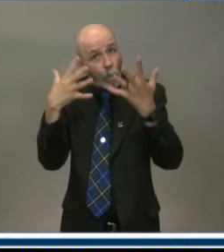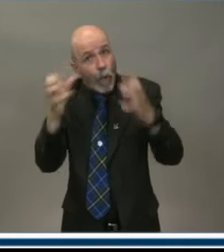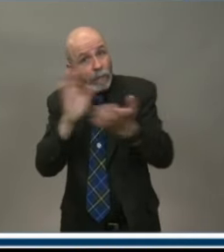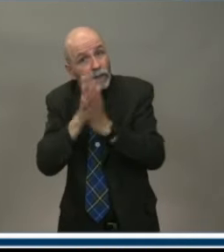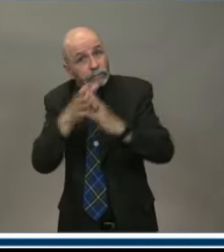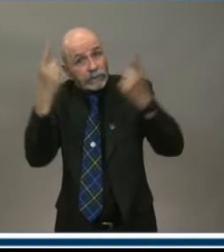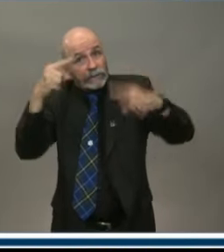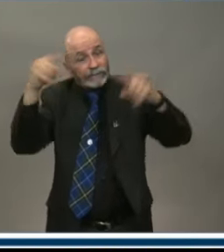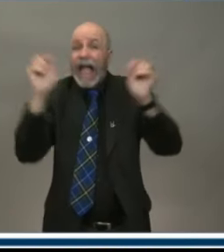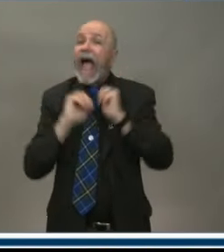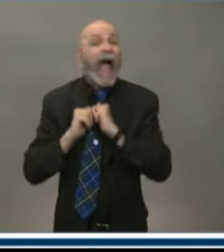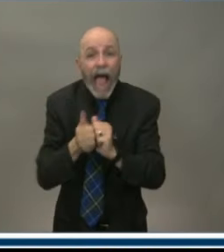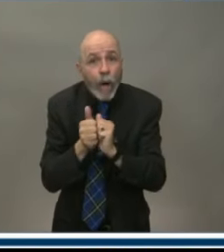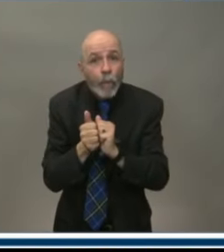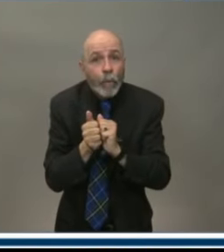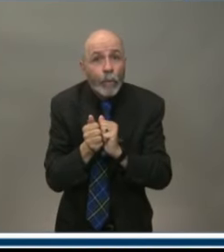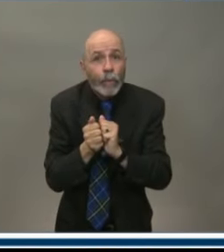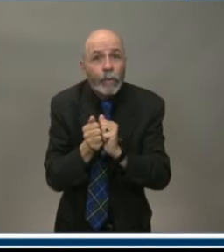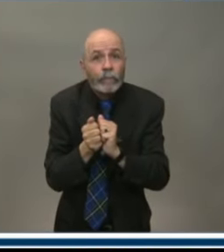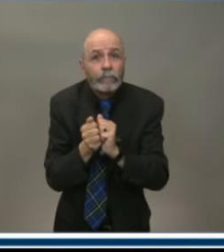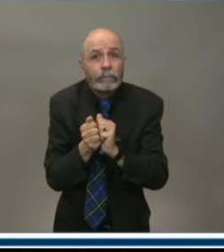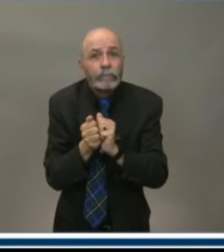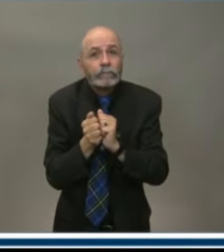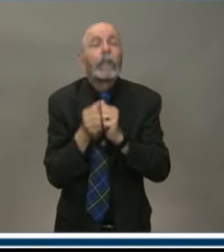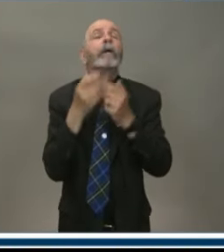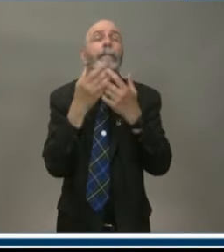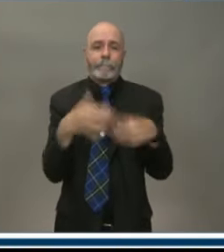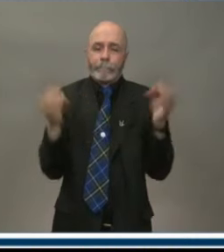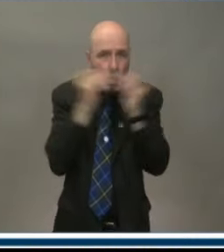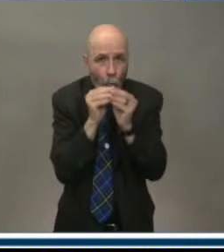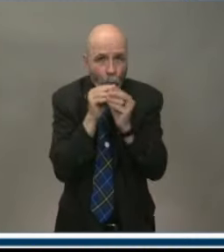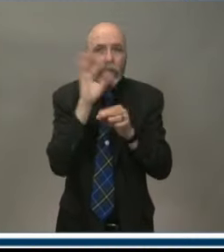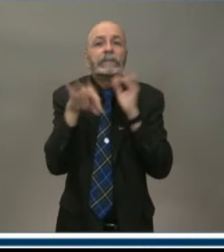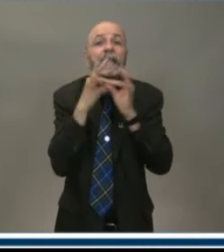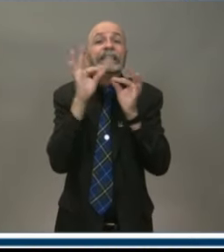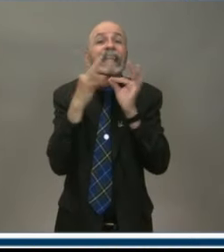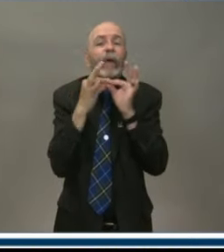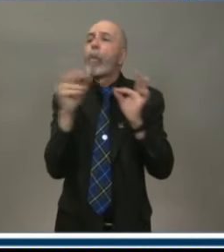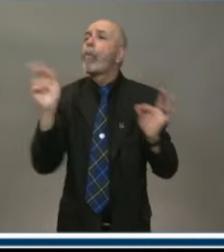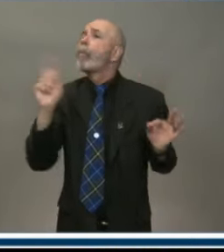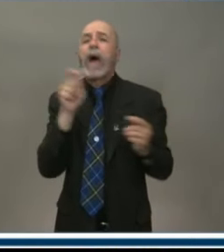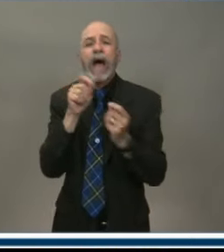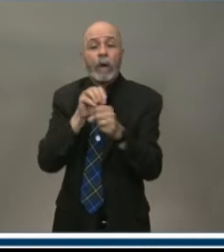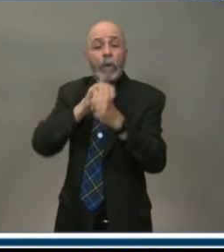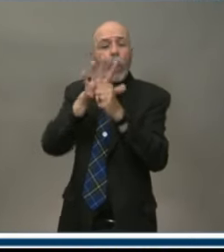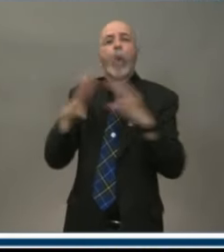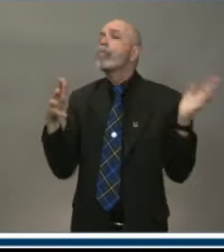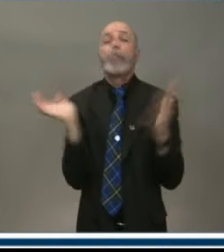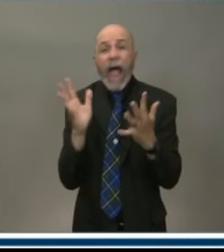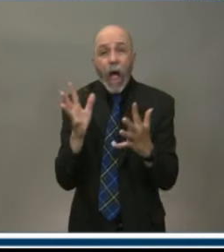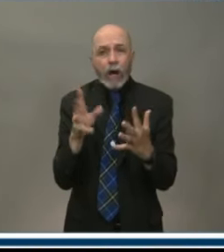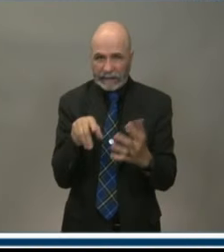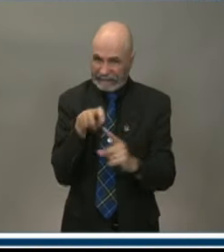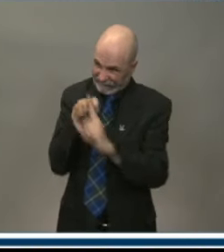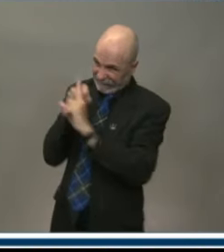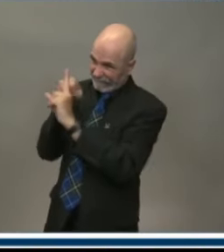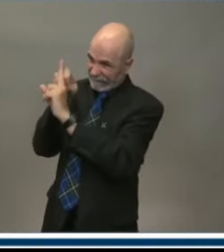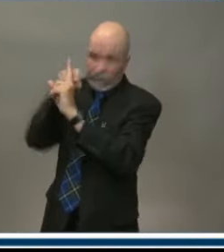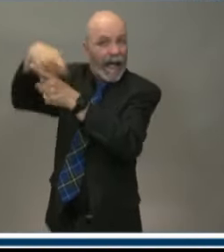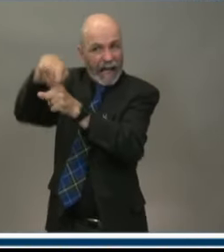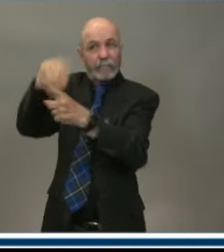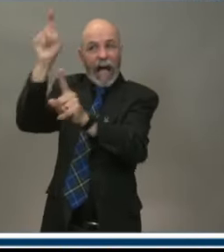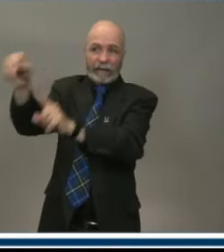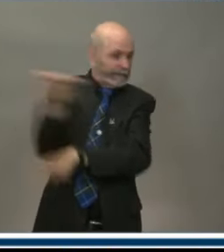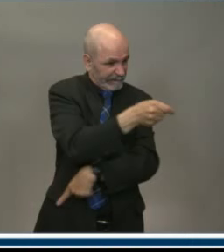need to continue to be aggressive on this testing so that we can identify this virus and isolate it. Next, we'll go to Alicia Drouse from Global. Go